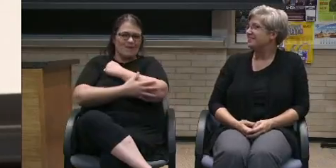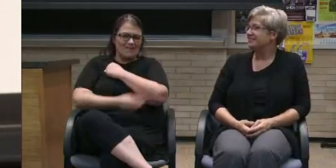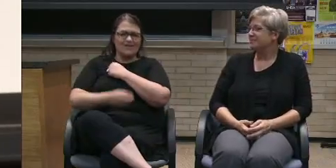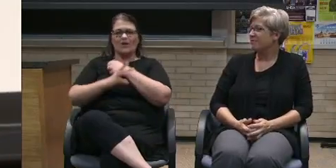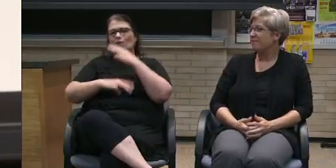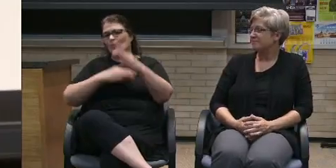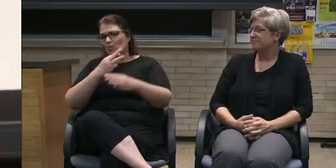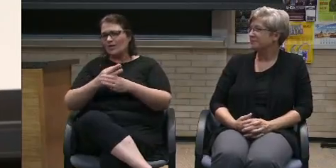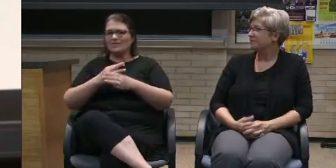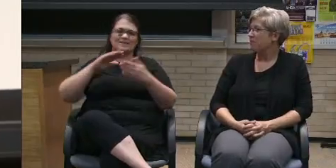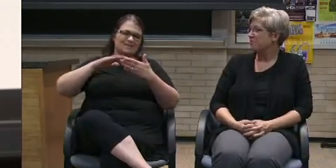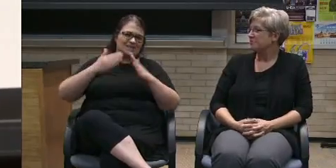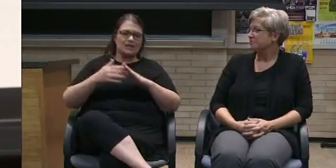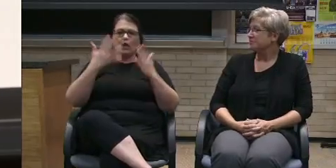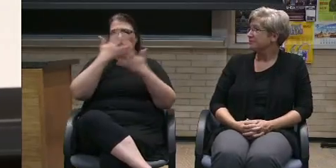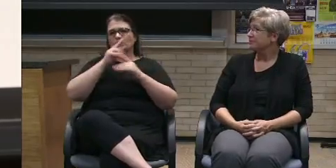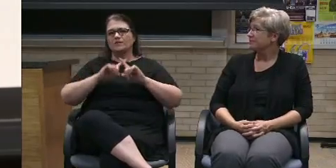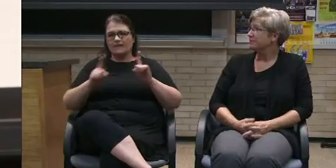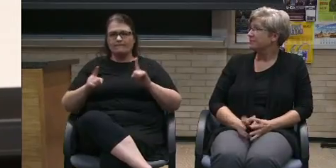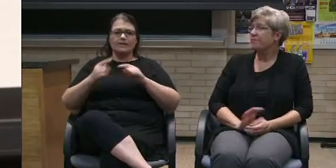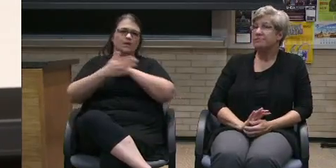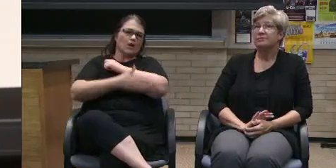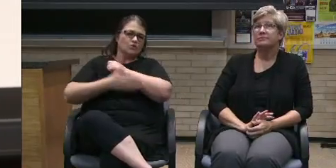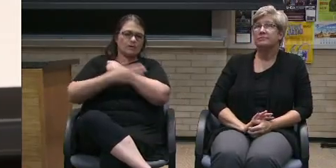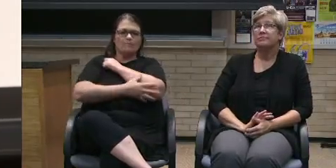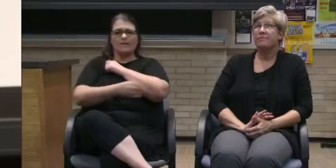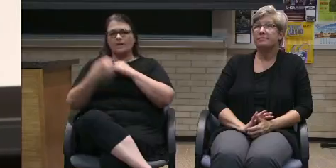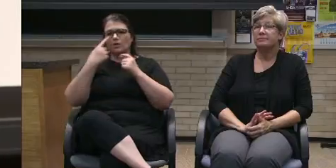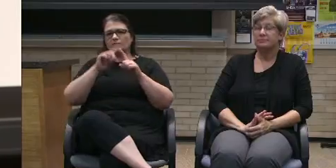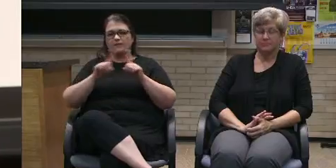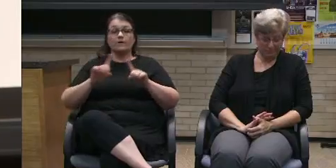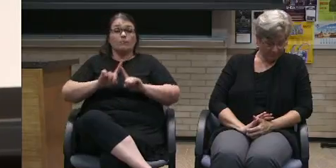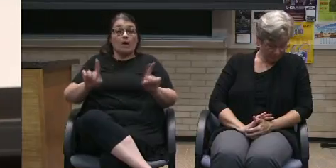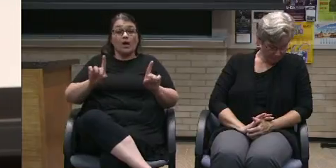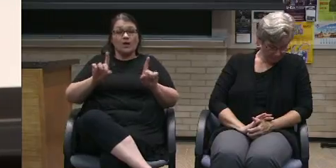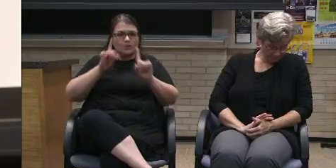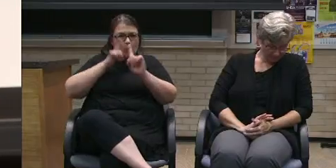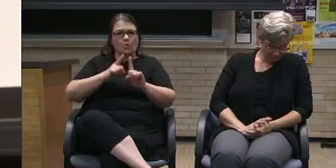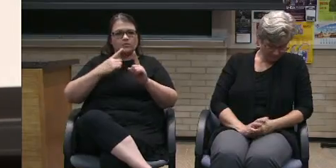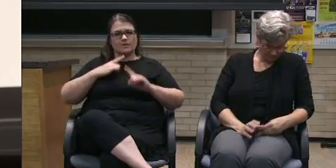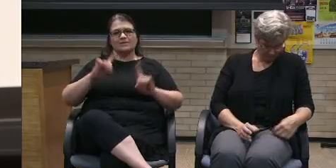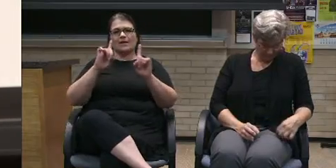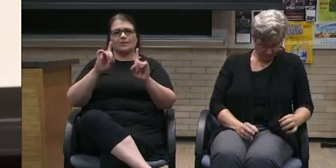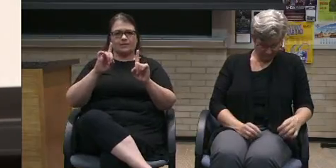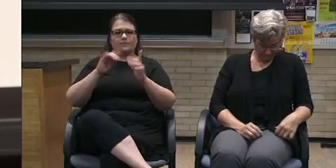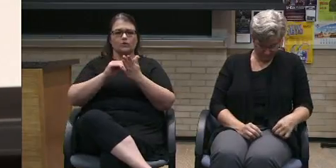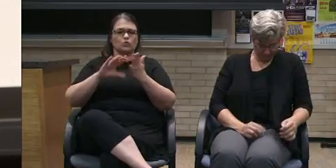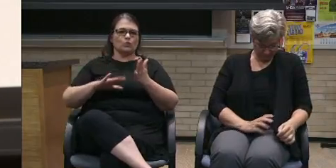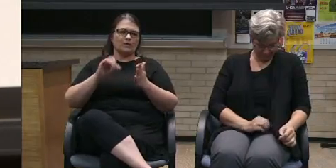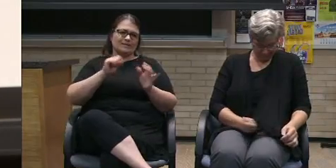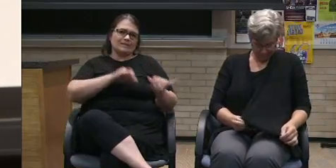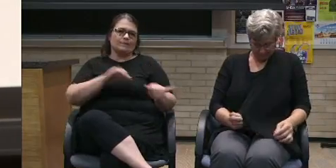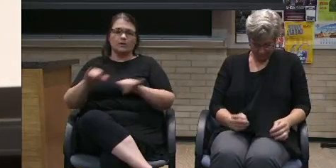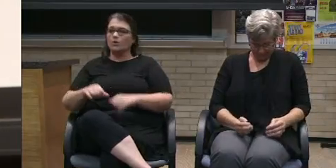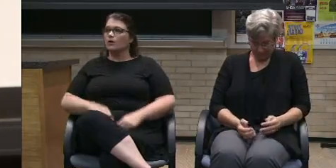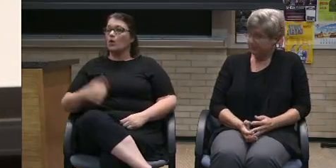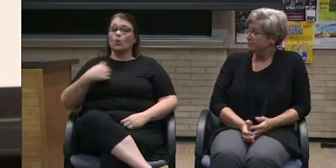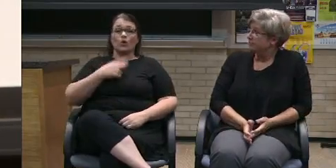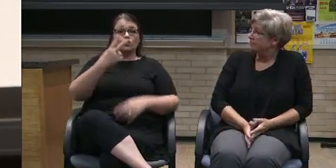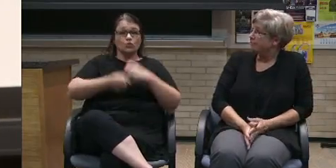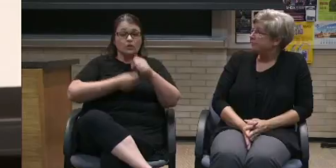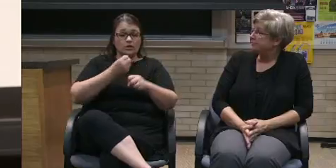but what that looks like in terms of student success is very similar. Okay. But also, because we were a 2-year college,